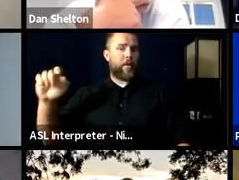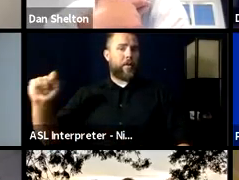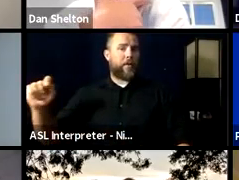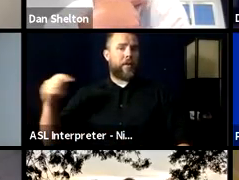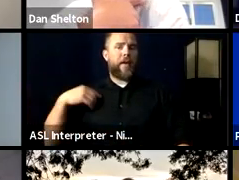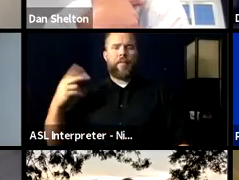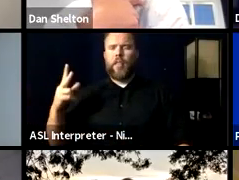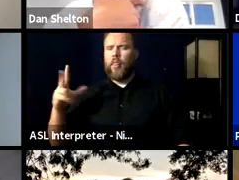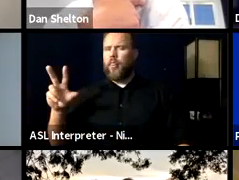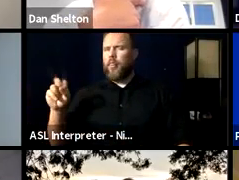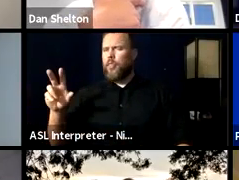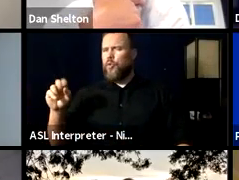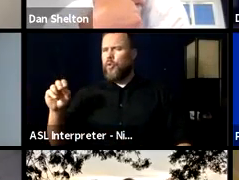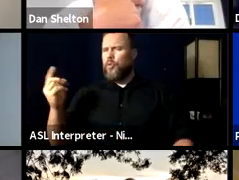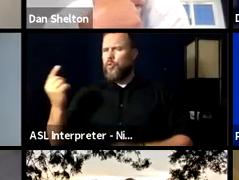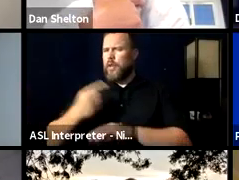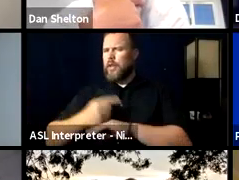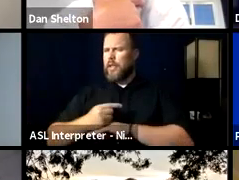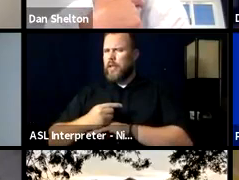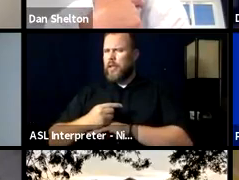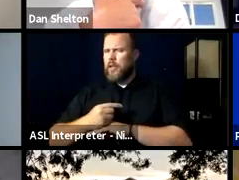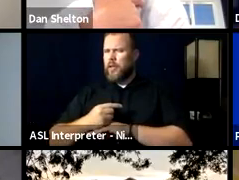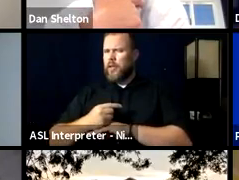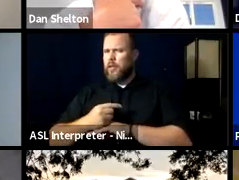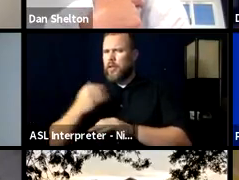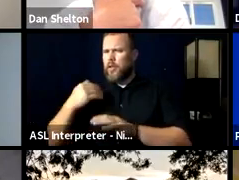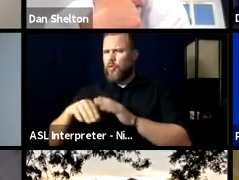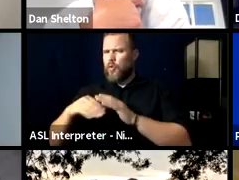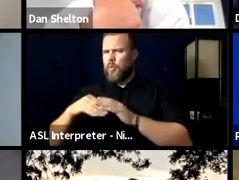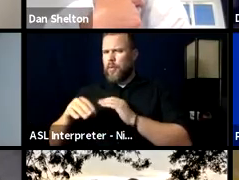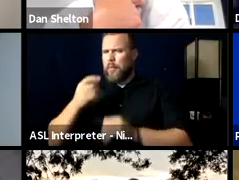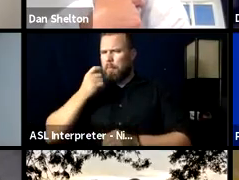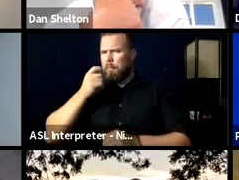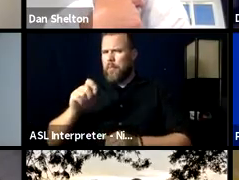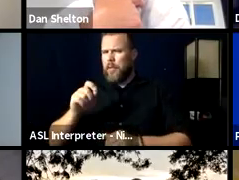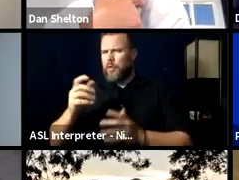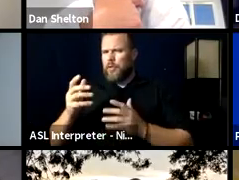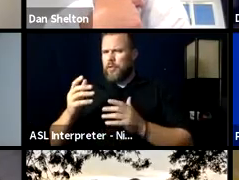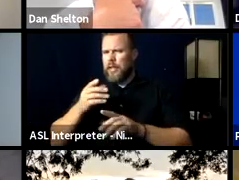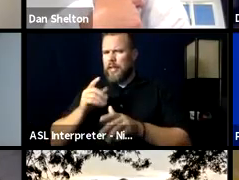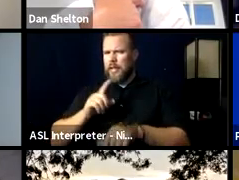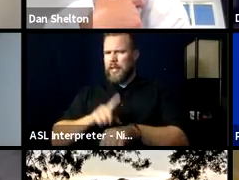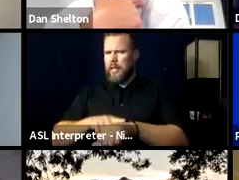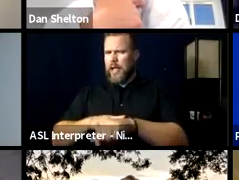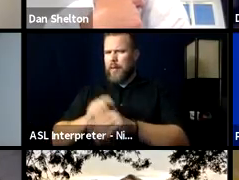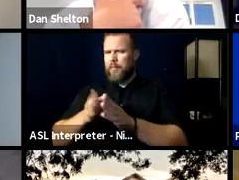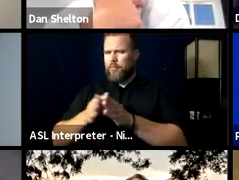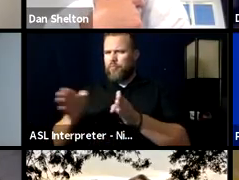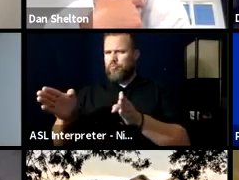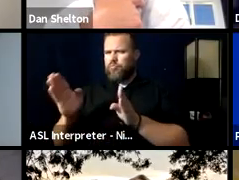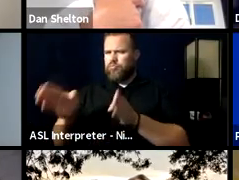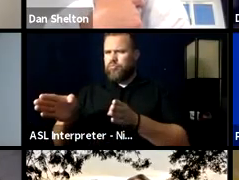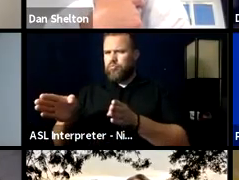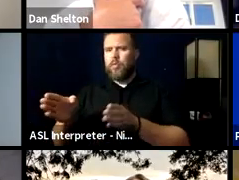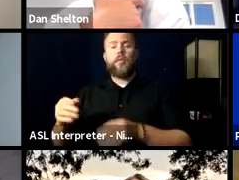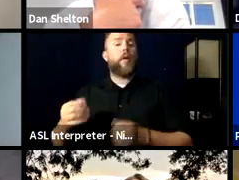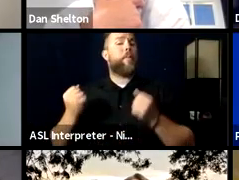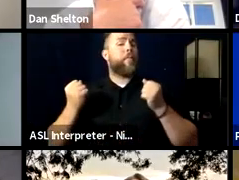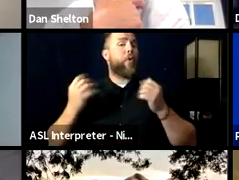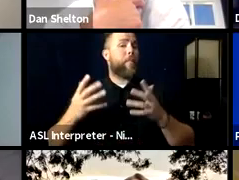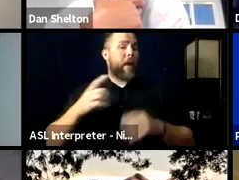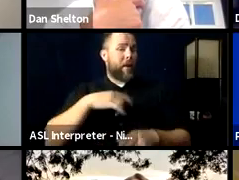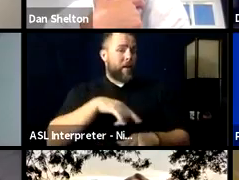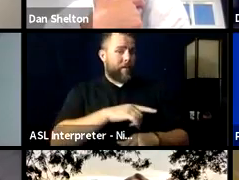is done yet or not. I know that many in the state of Delaware believe it should be done with the